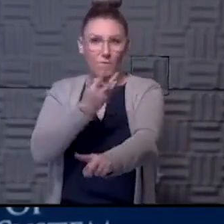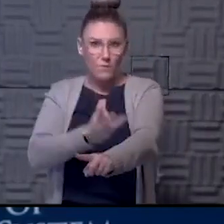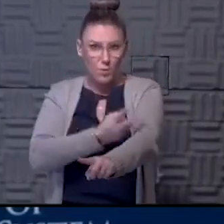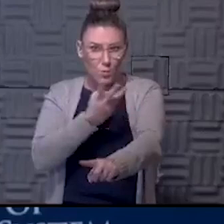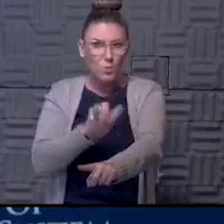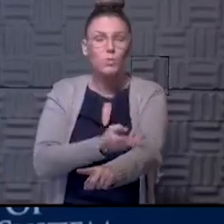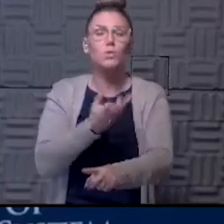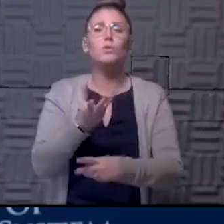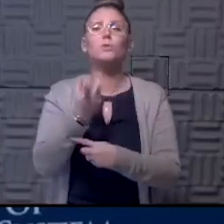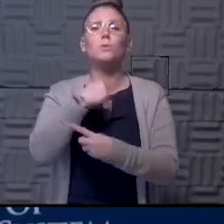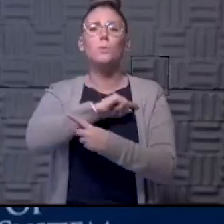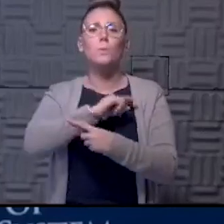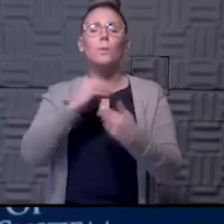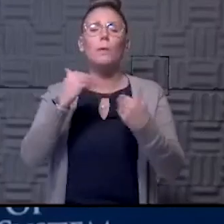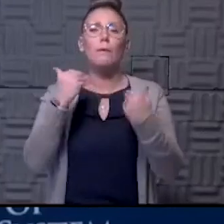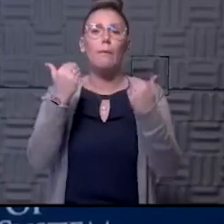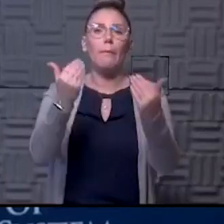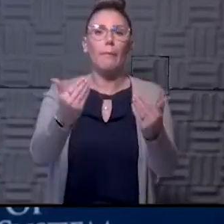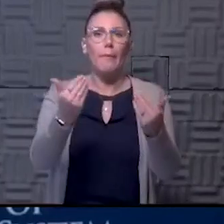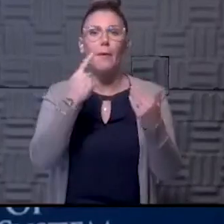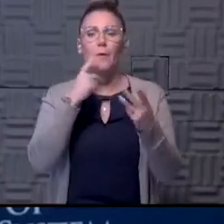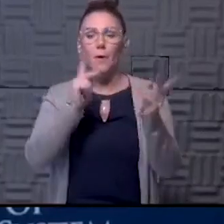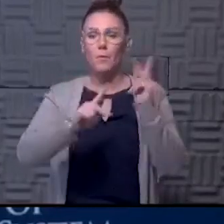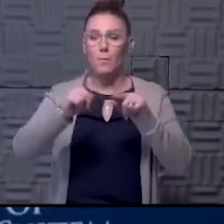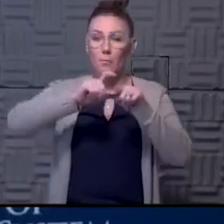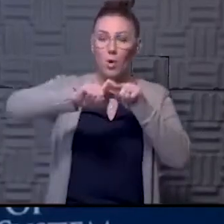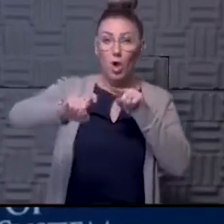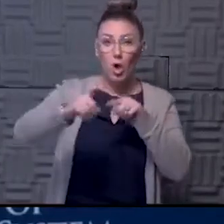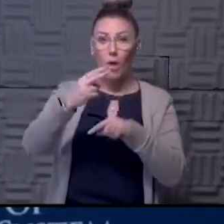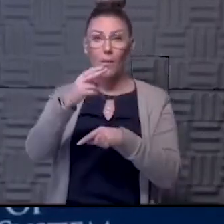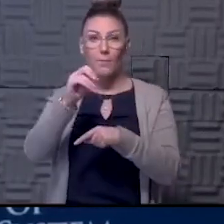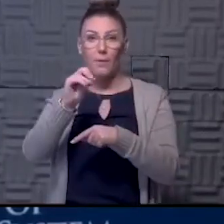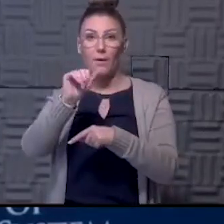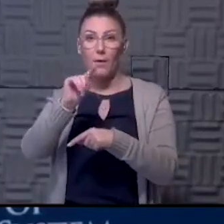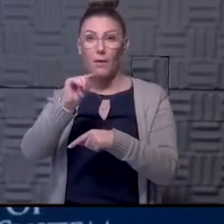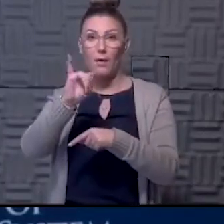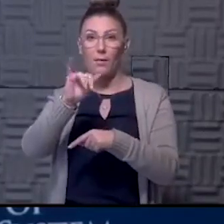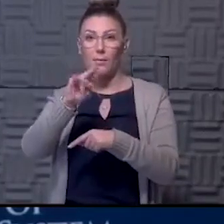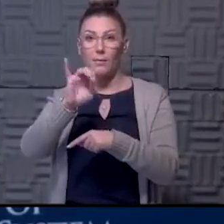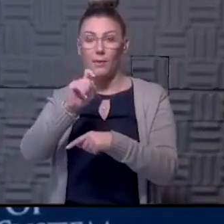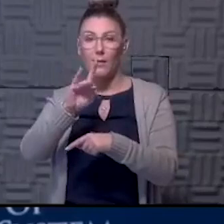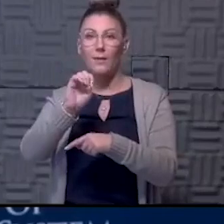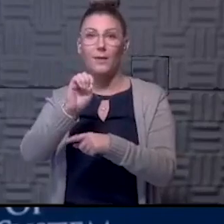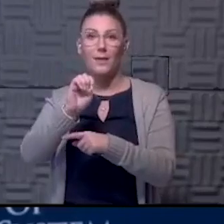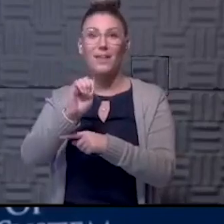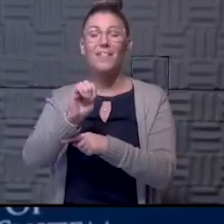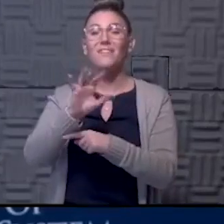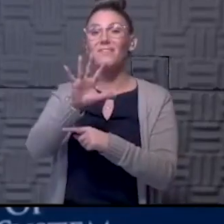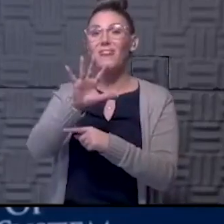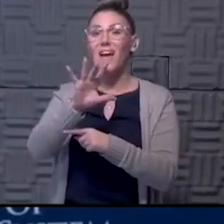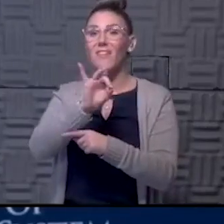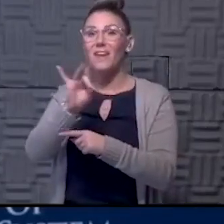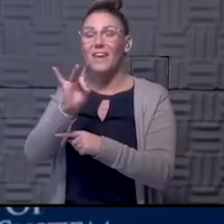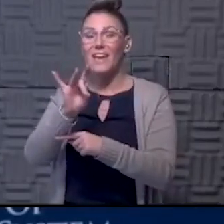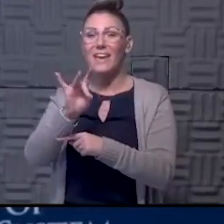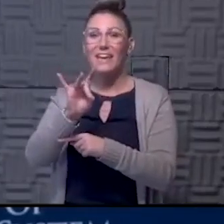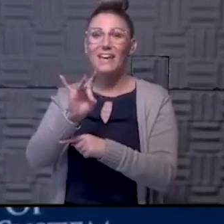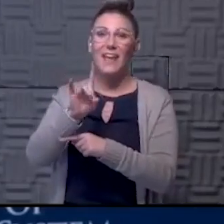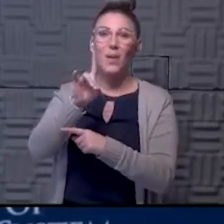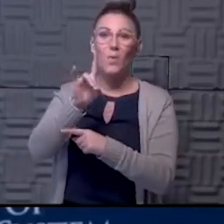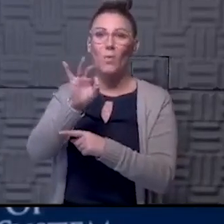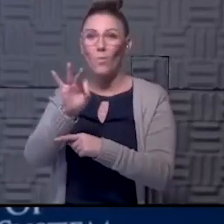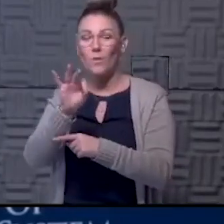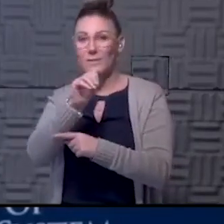allow people, encourage people to call the hotline if they have questions, our 588-1900 phone number, and we can